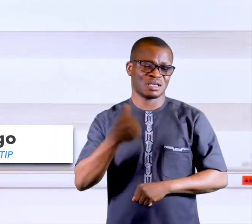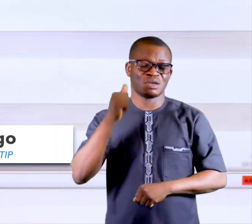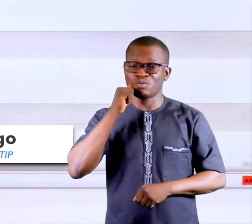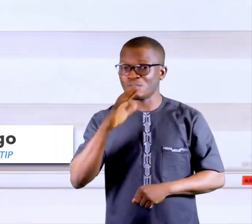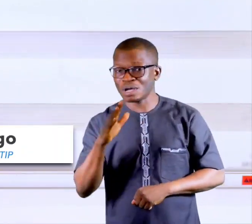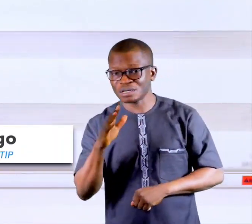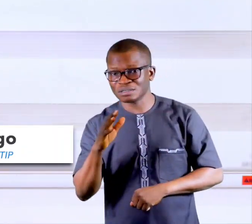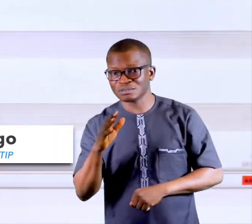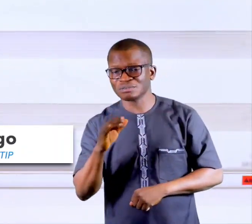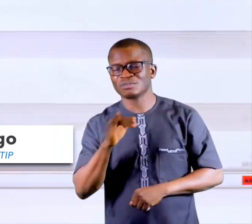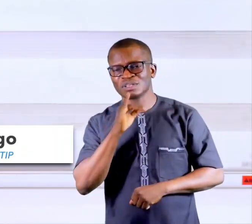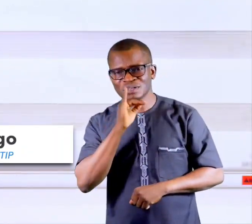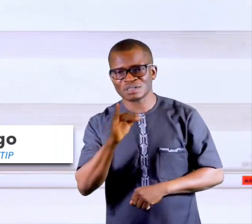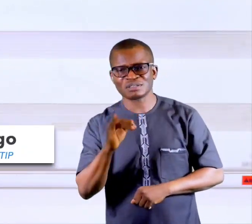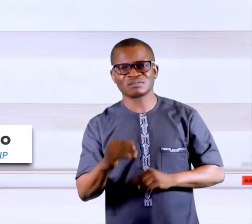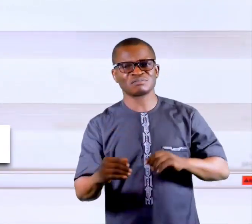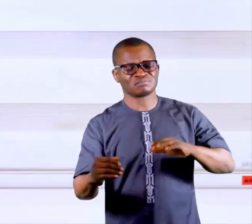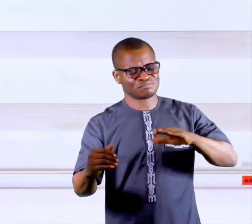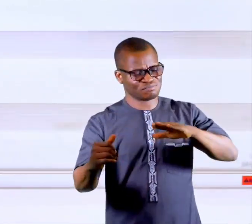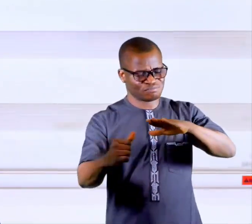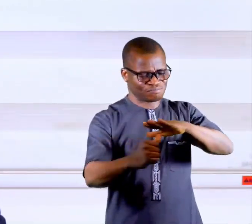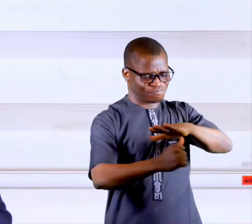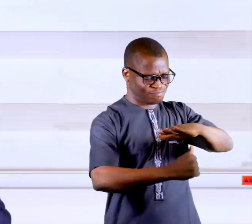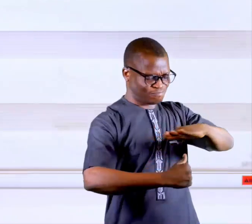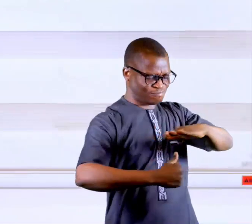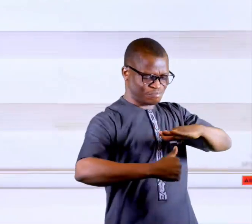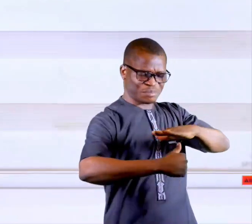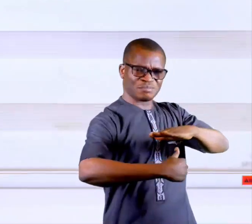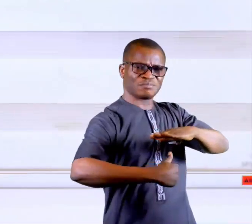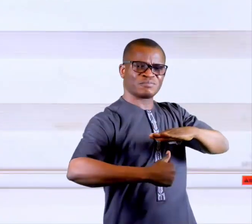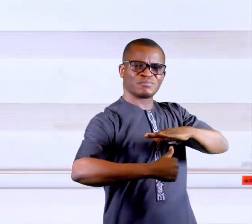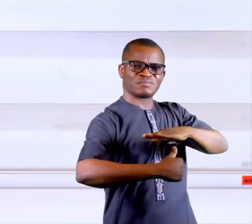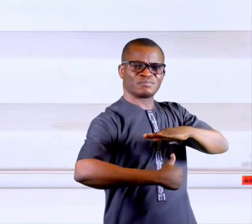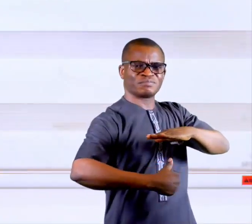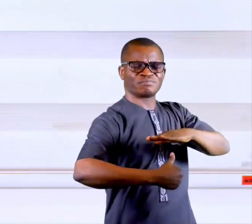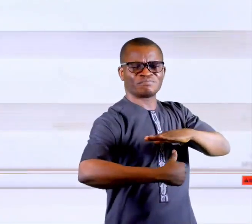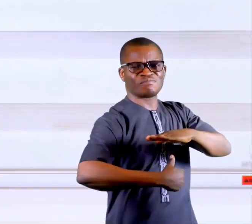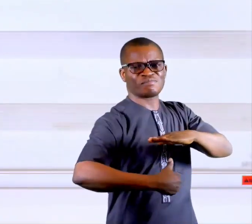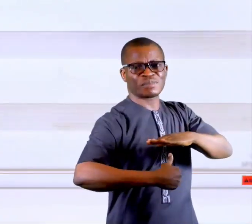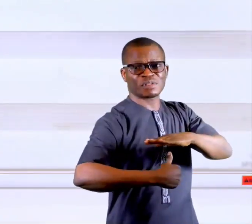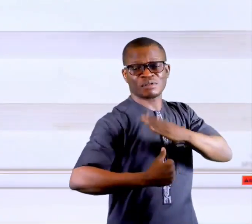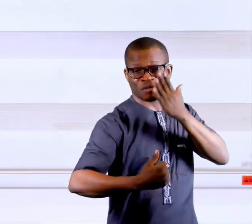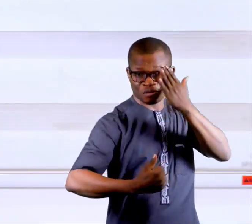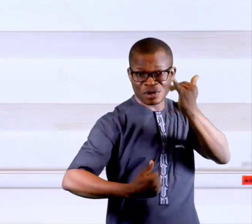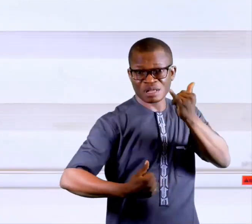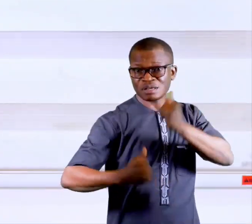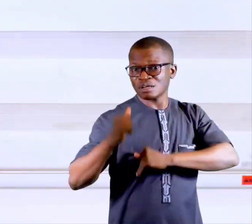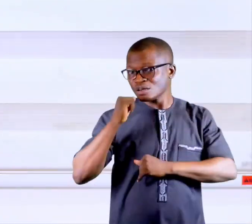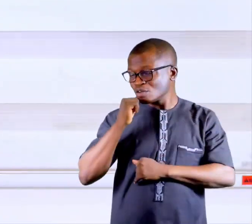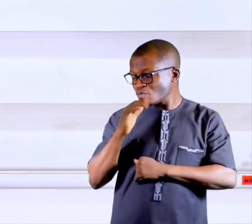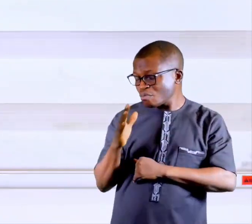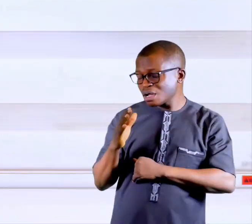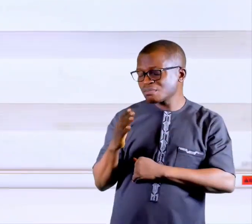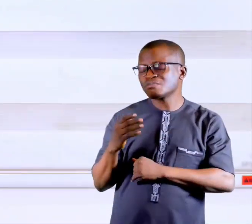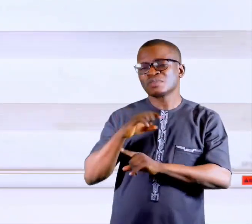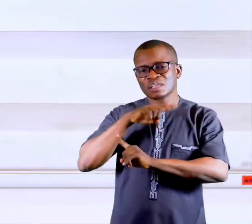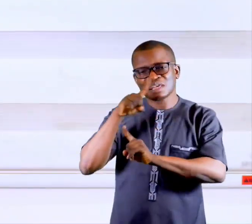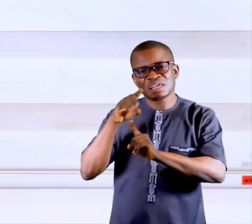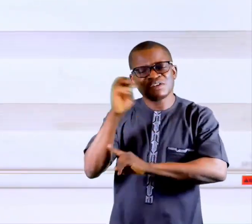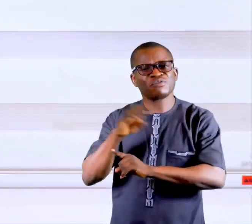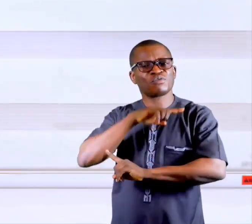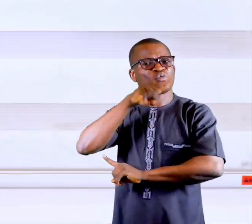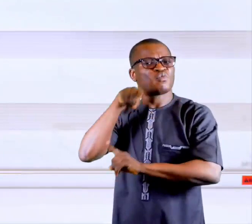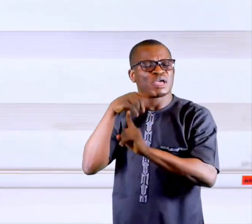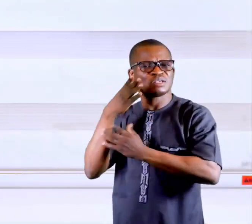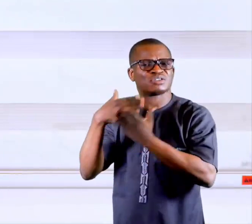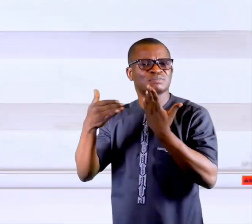subjugated to a position of, an underling, sort of, because the woman will, even when